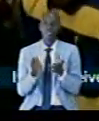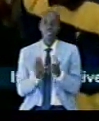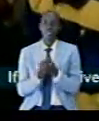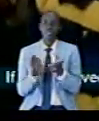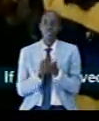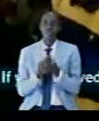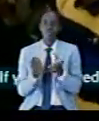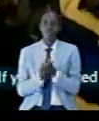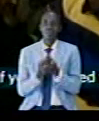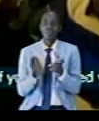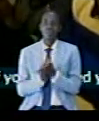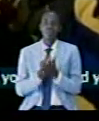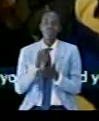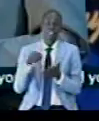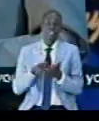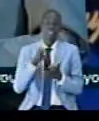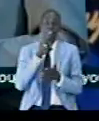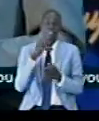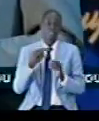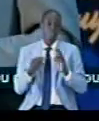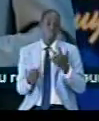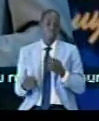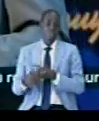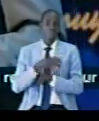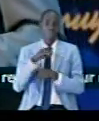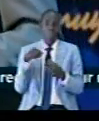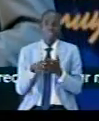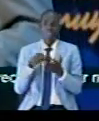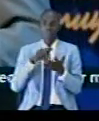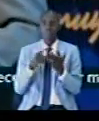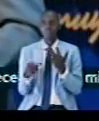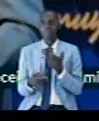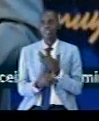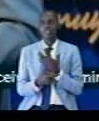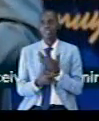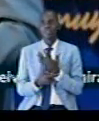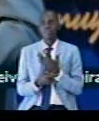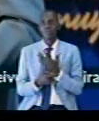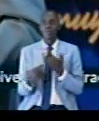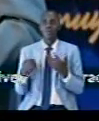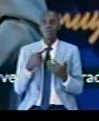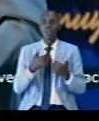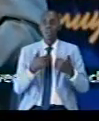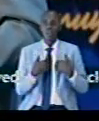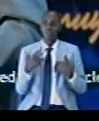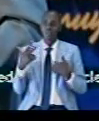This is the third day of this program. We have 3 days more.